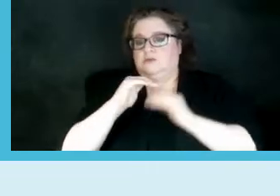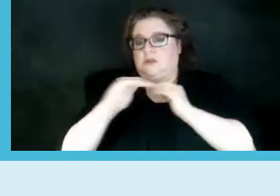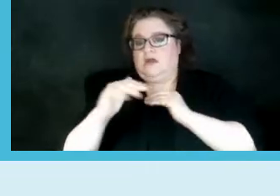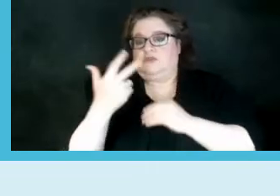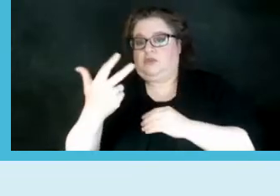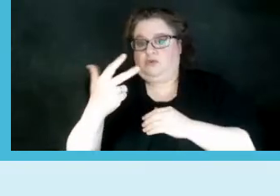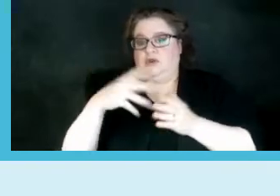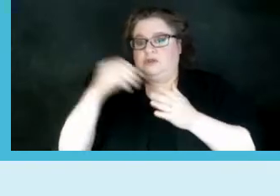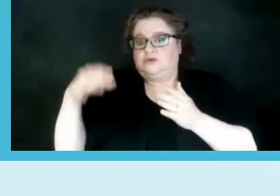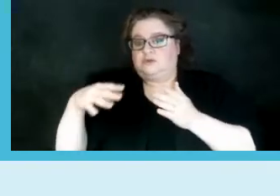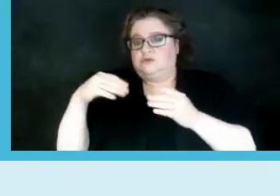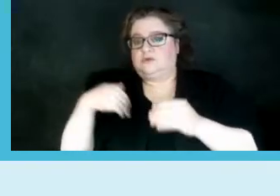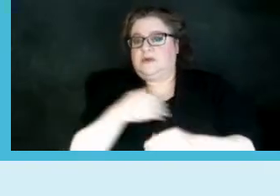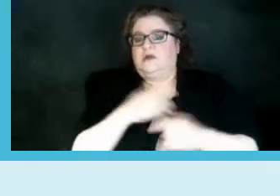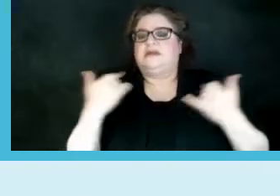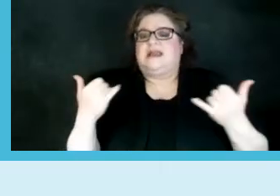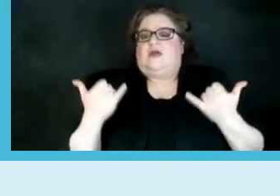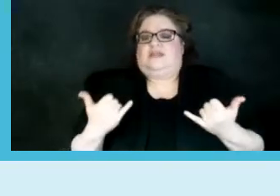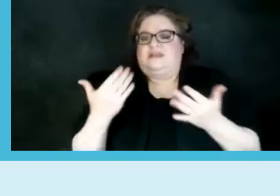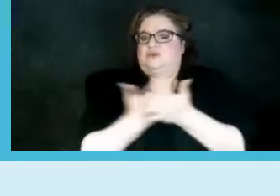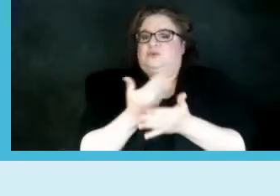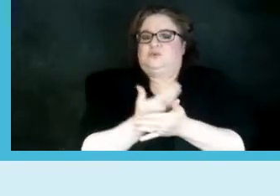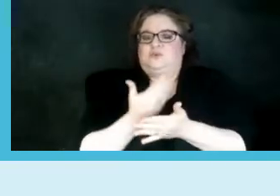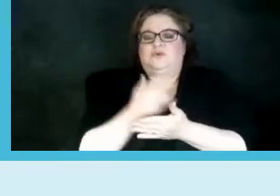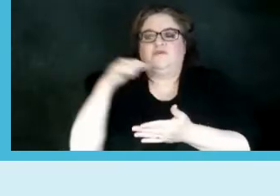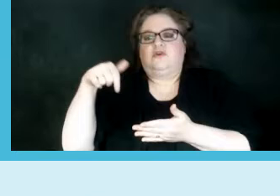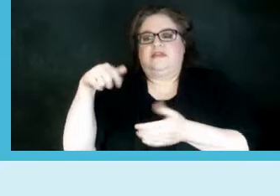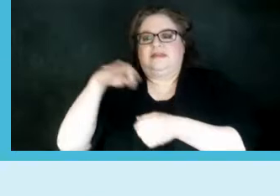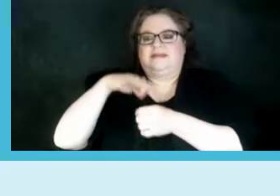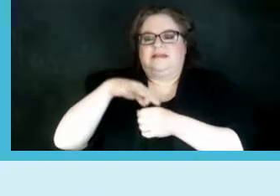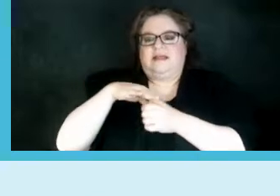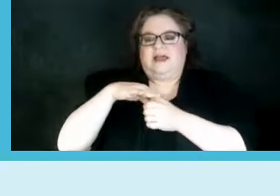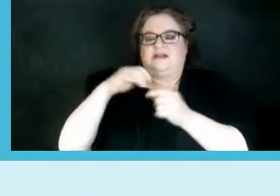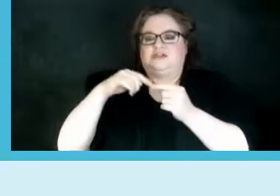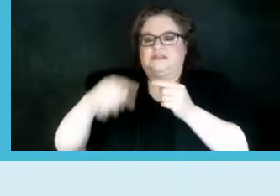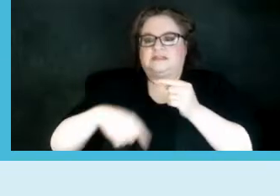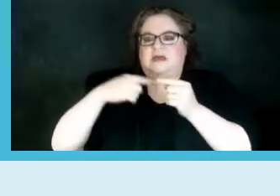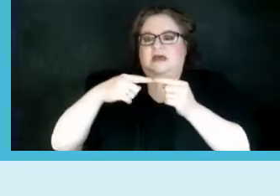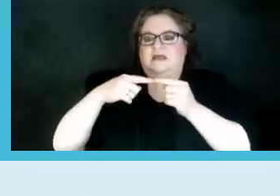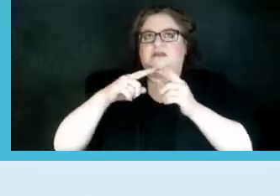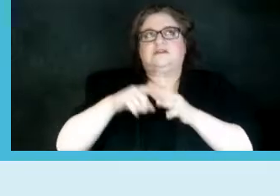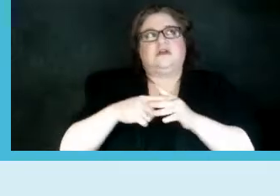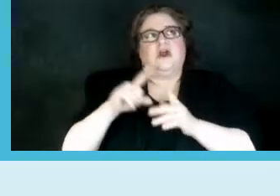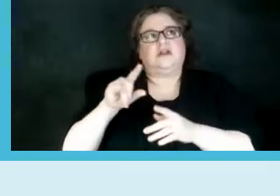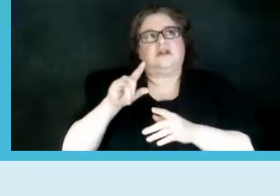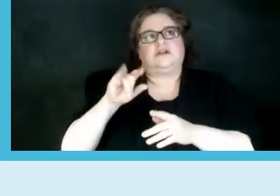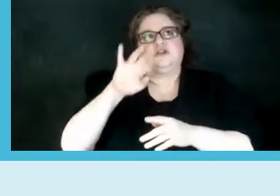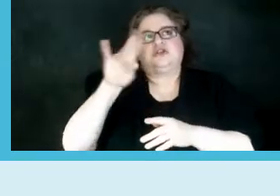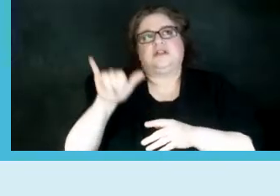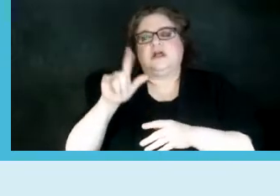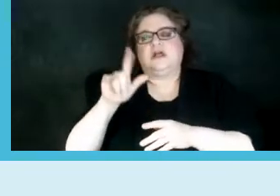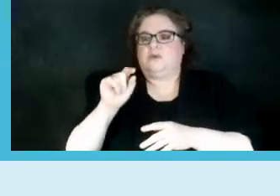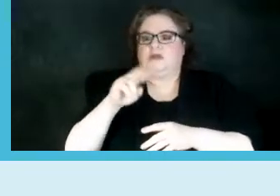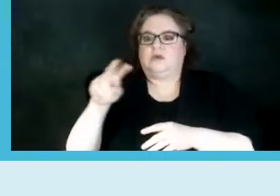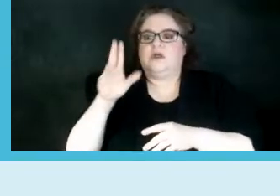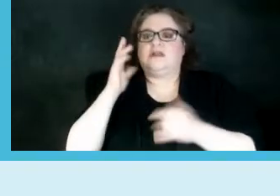student members. And now this is new for this election cycle. Starting in July 2022, we